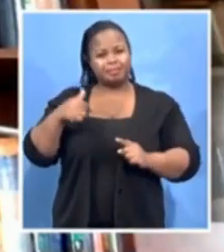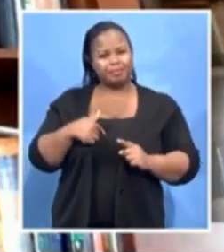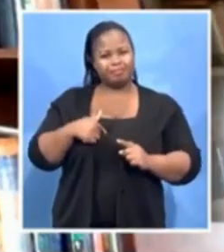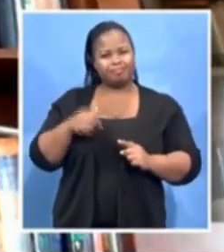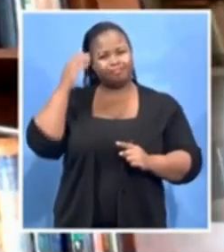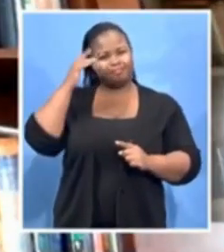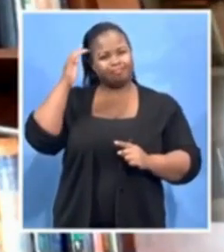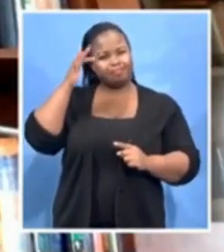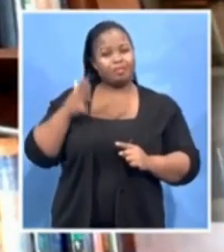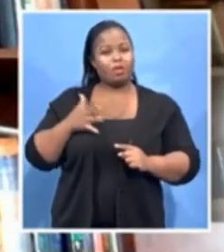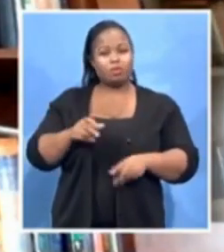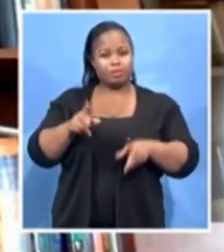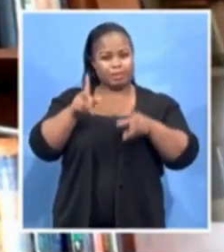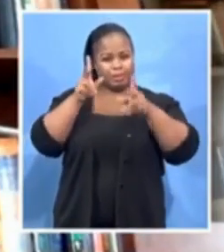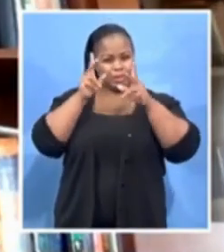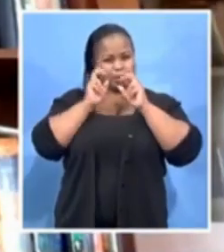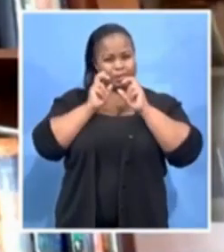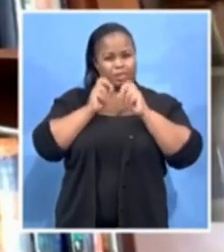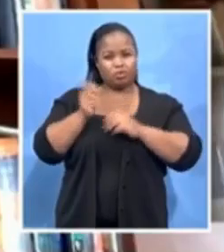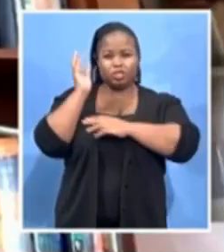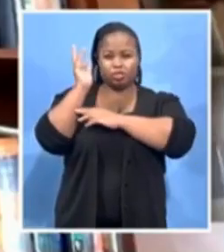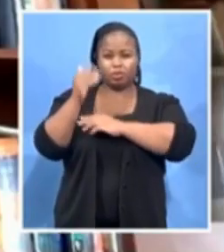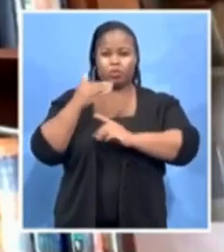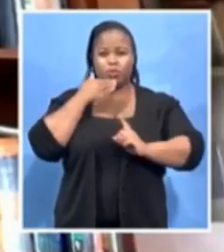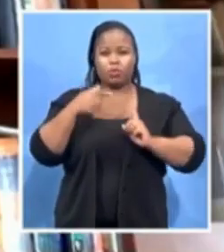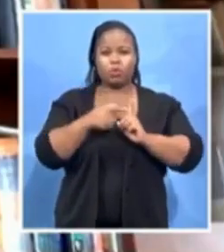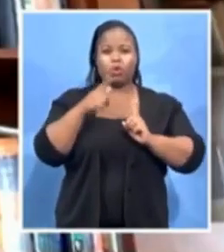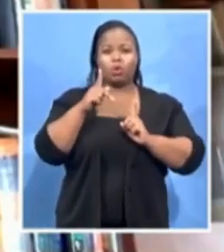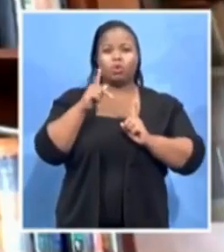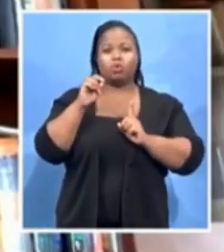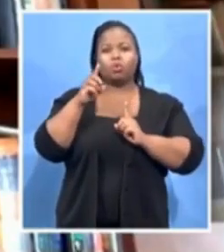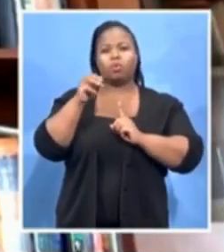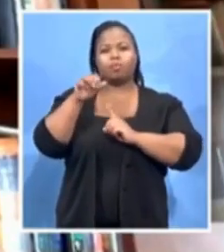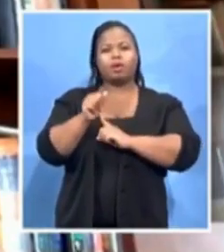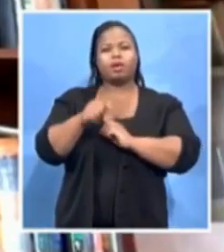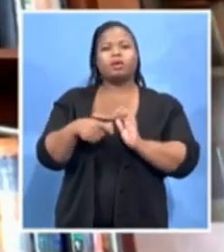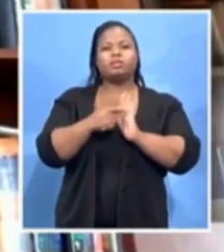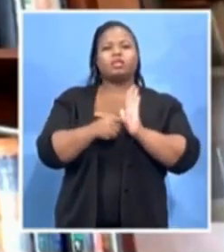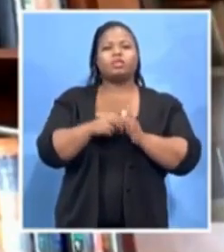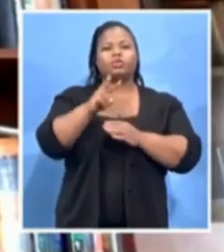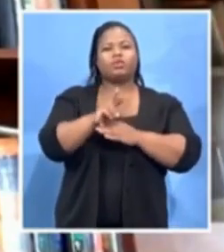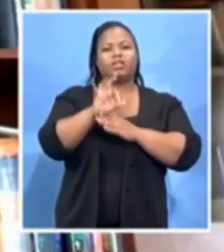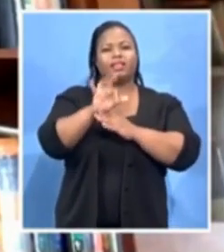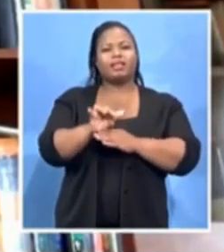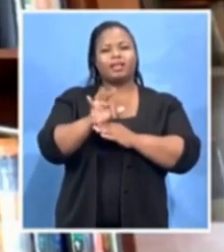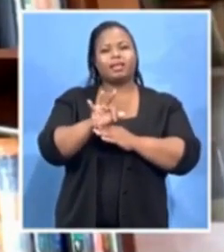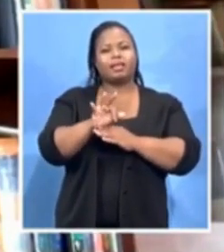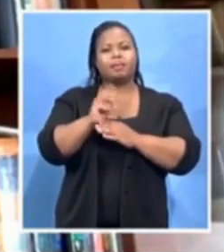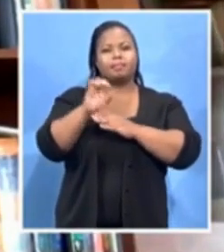Kwame Nkrumah on the 23rd day of May in 1963 in Addis